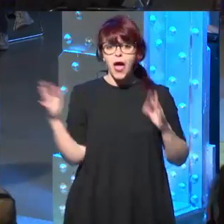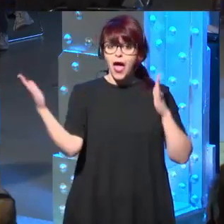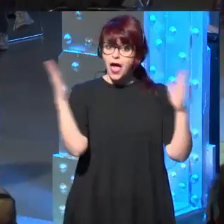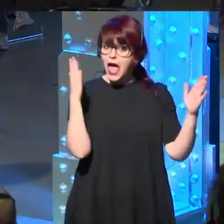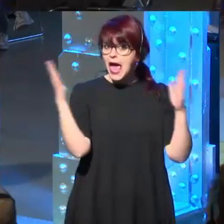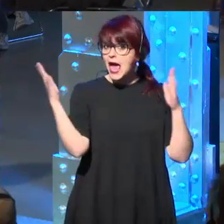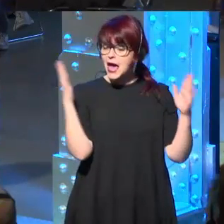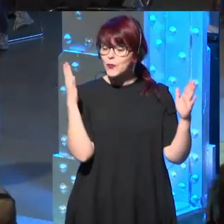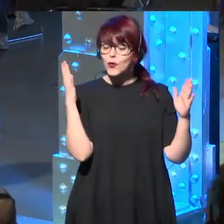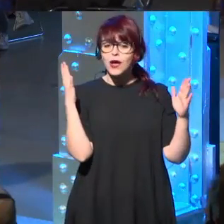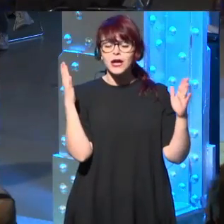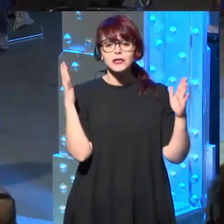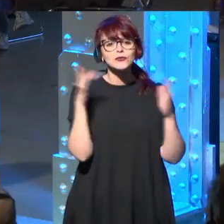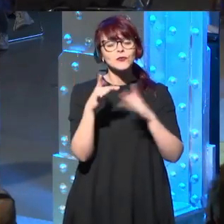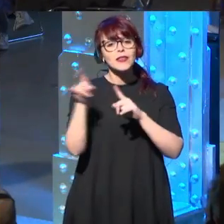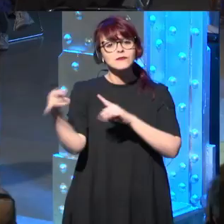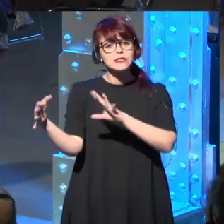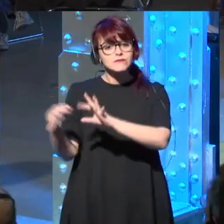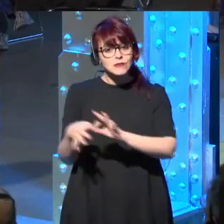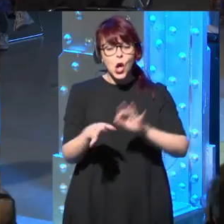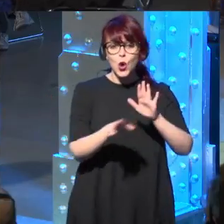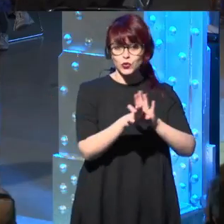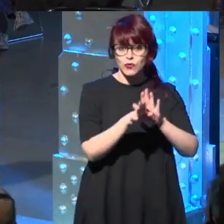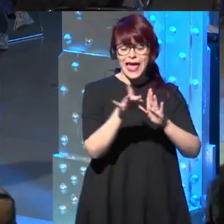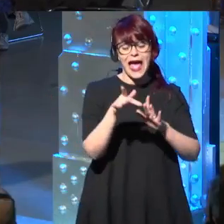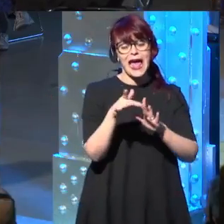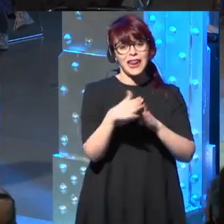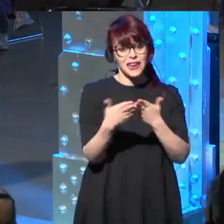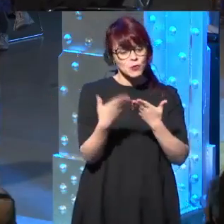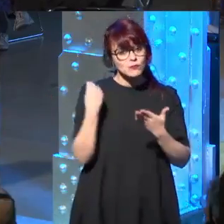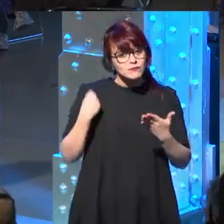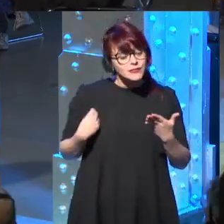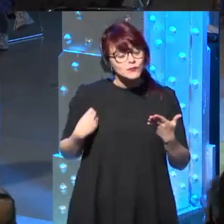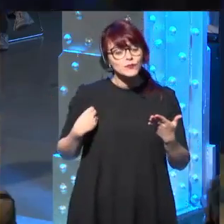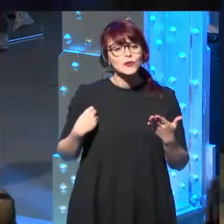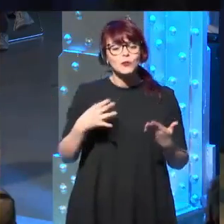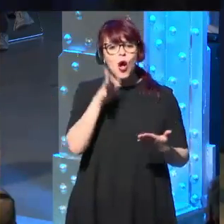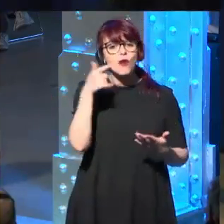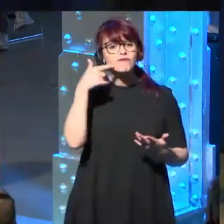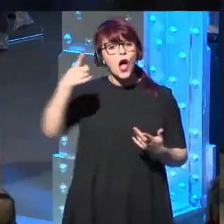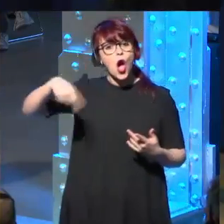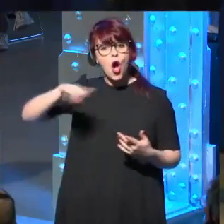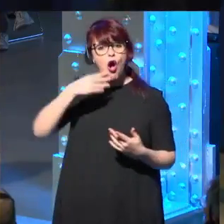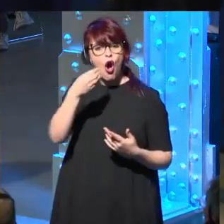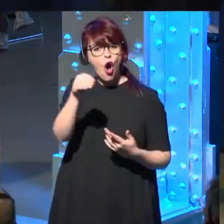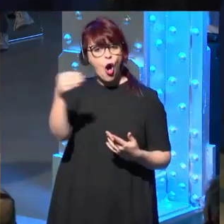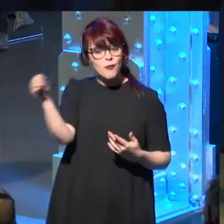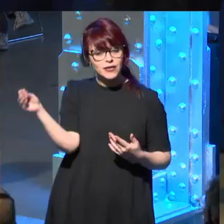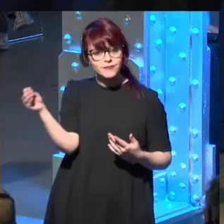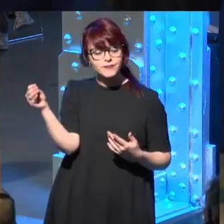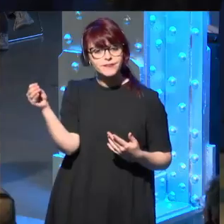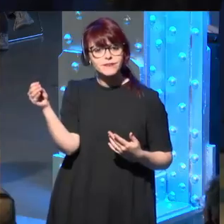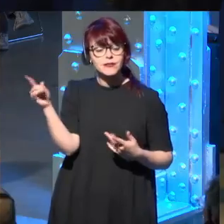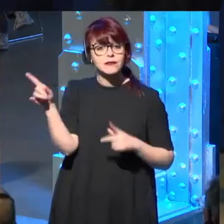in the book, in the sense that they were very angry during the day working, and when the